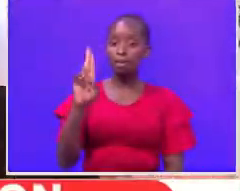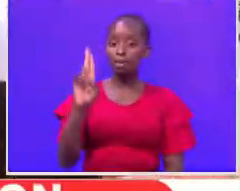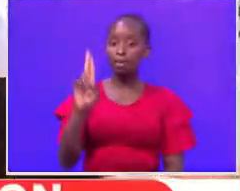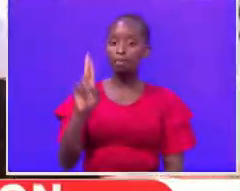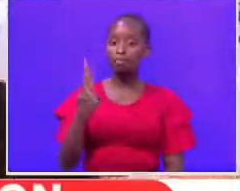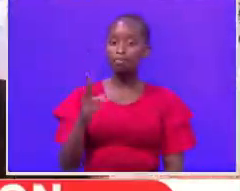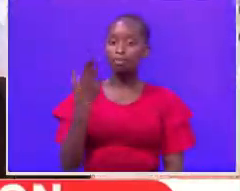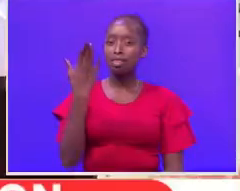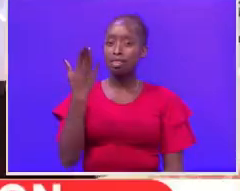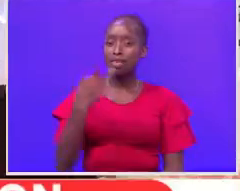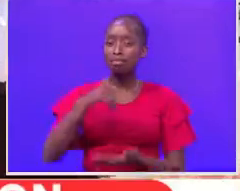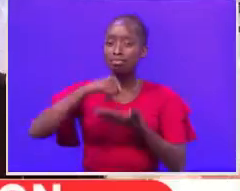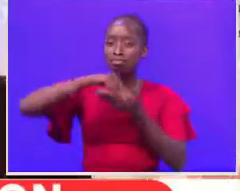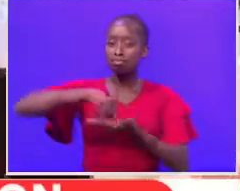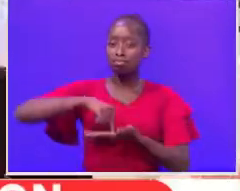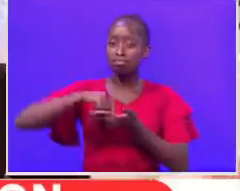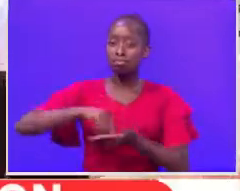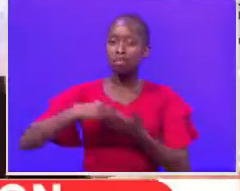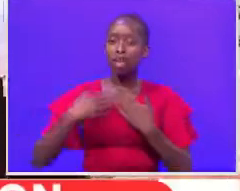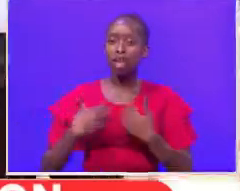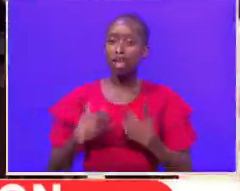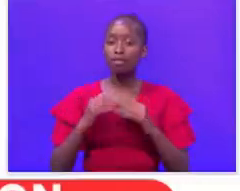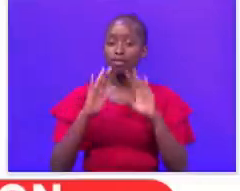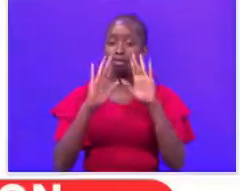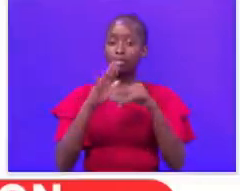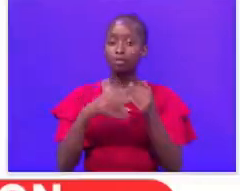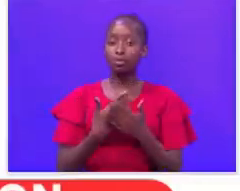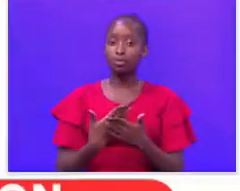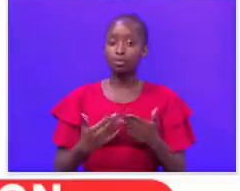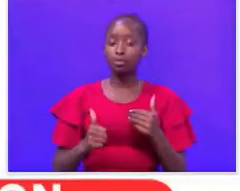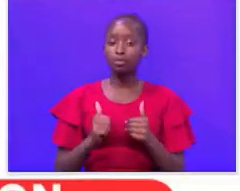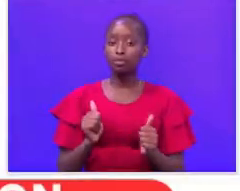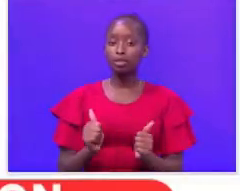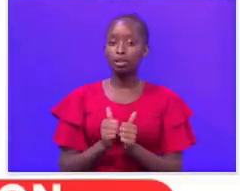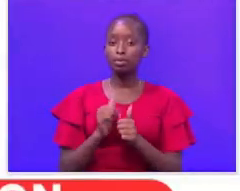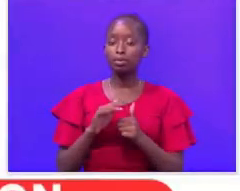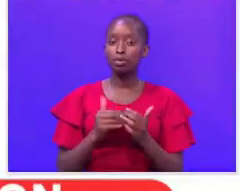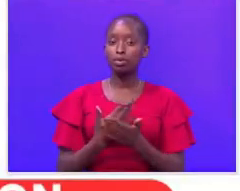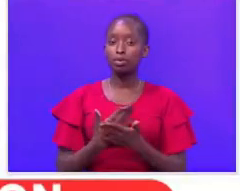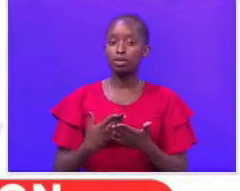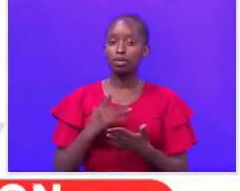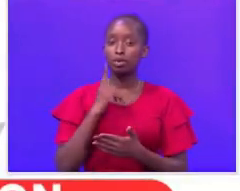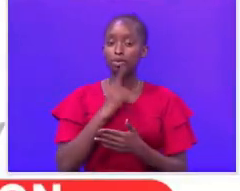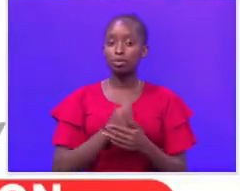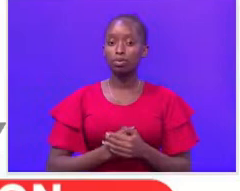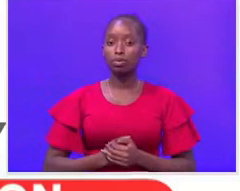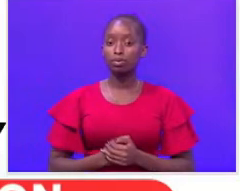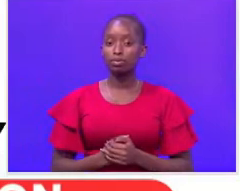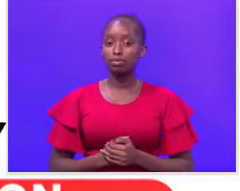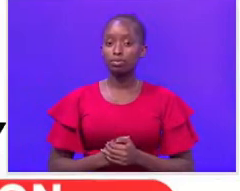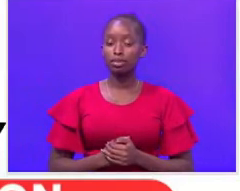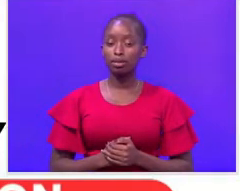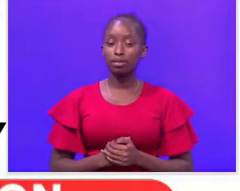KMPDU, has emphasized that they are not backing down. I just want to affirm that our strike is on,